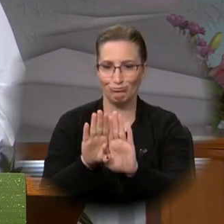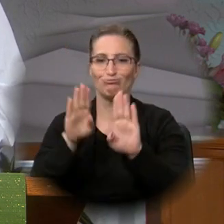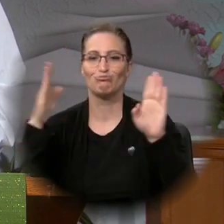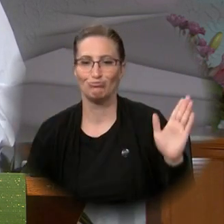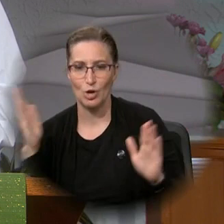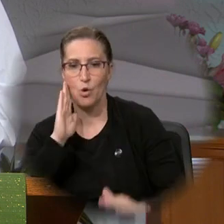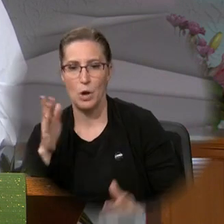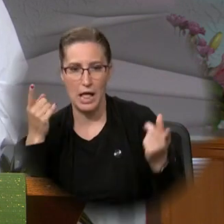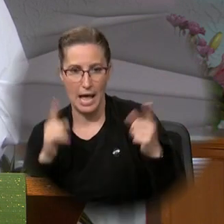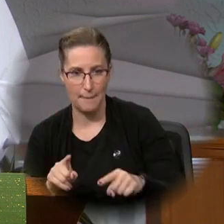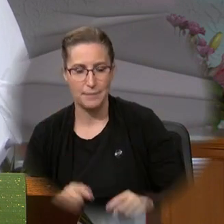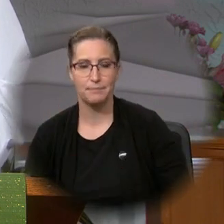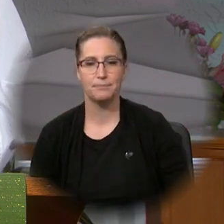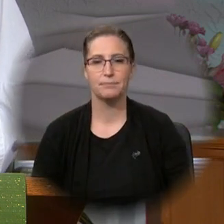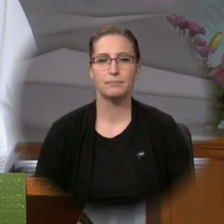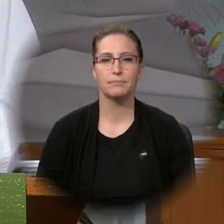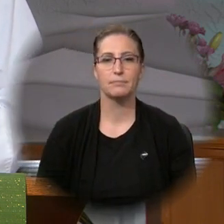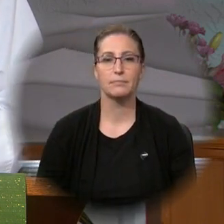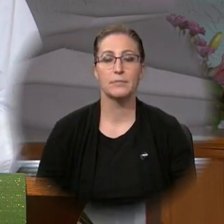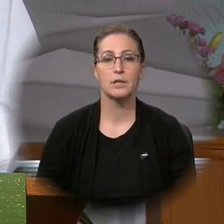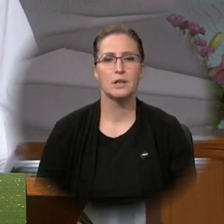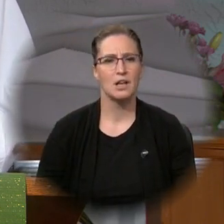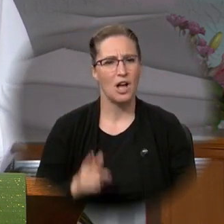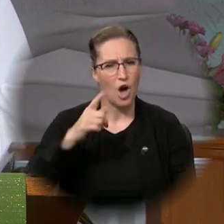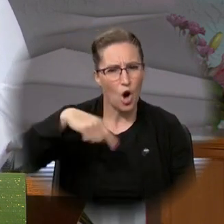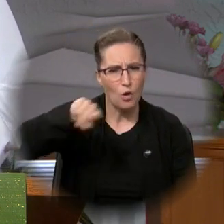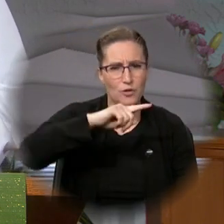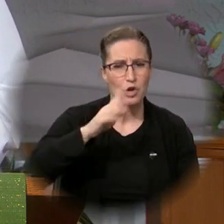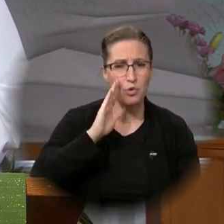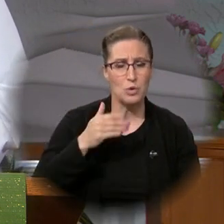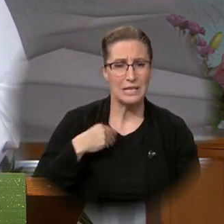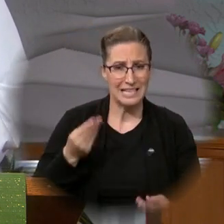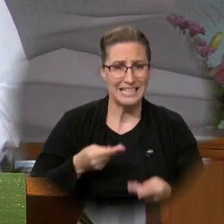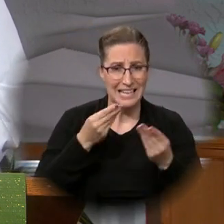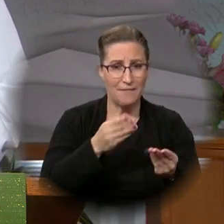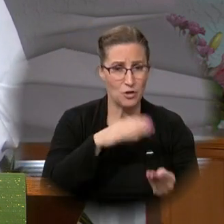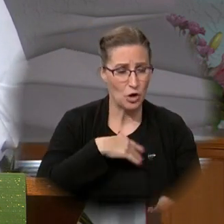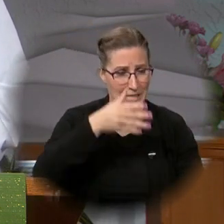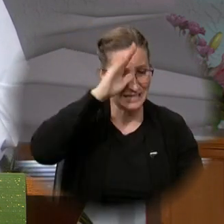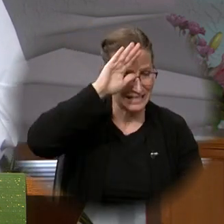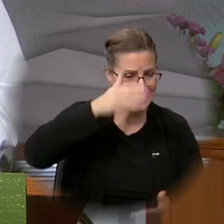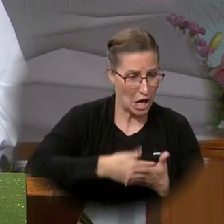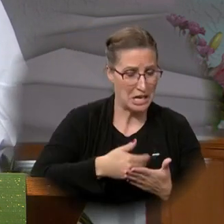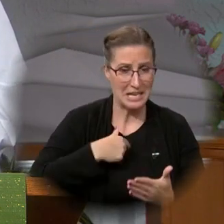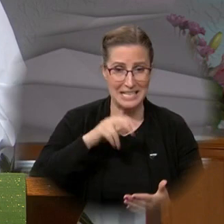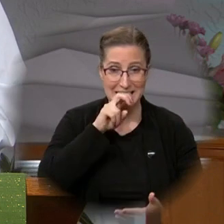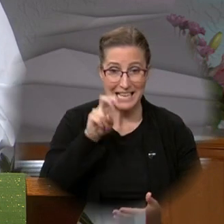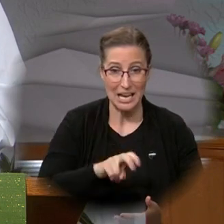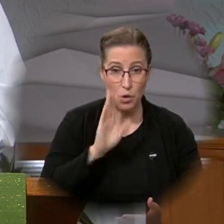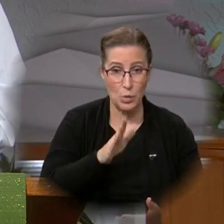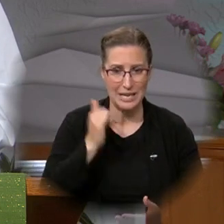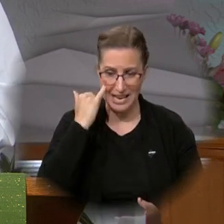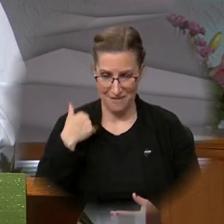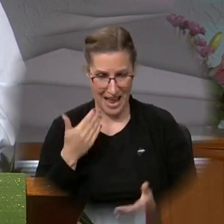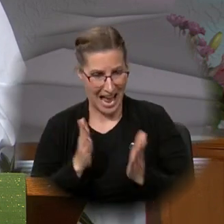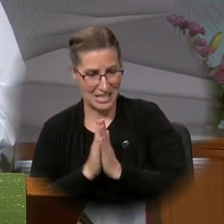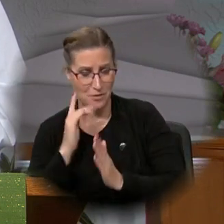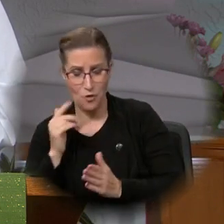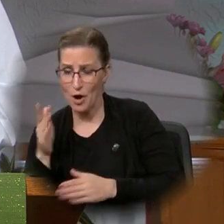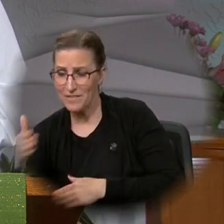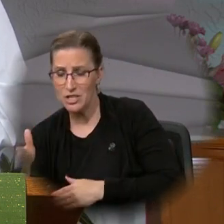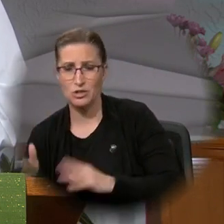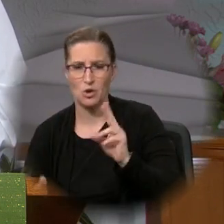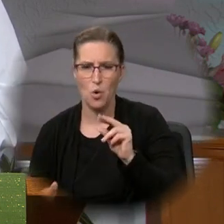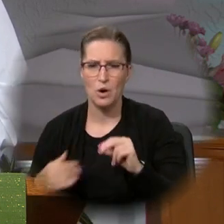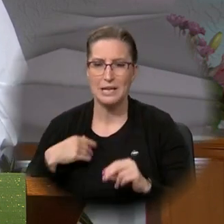be opened. What father among you would hand his son a snake when he asks for a fish? Or hand